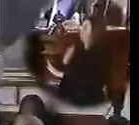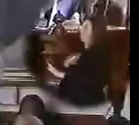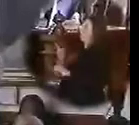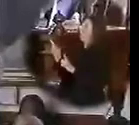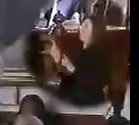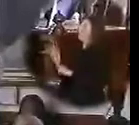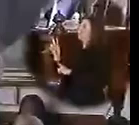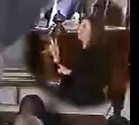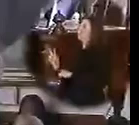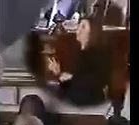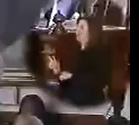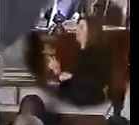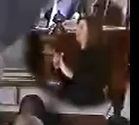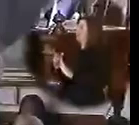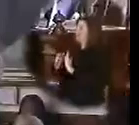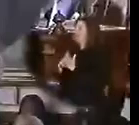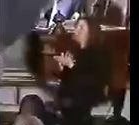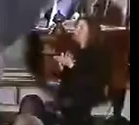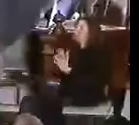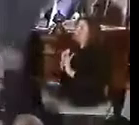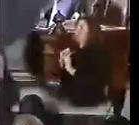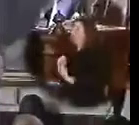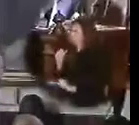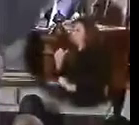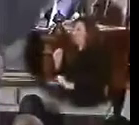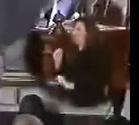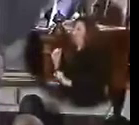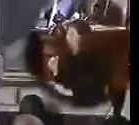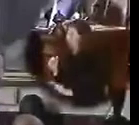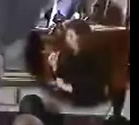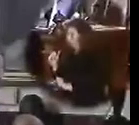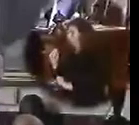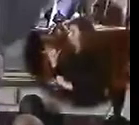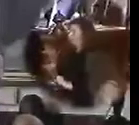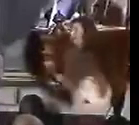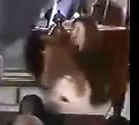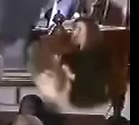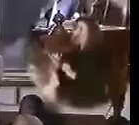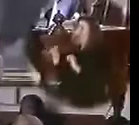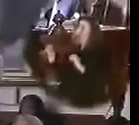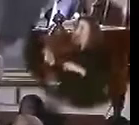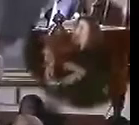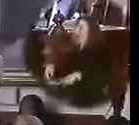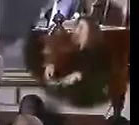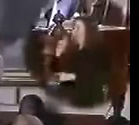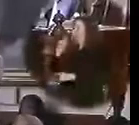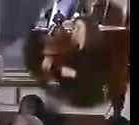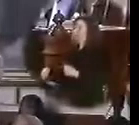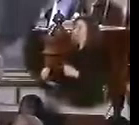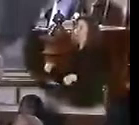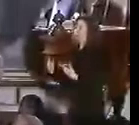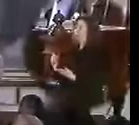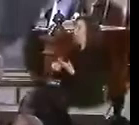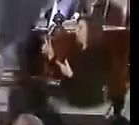two-thirds rule became stronger and stronger and stronger to the point that it has stifled debate. What does the two-thirds rule really